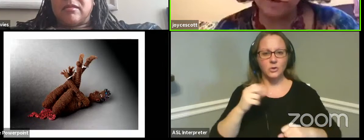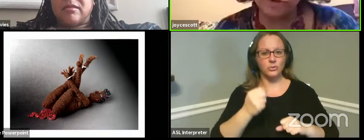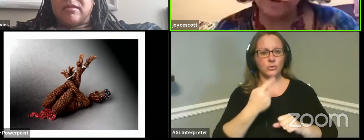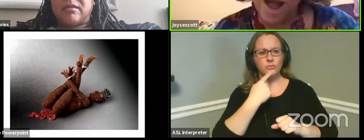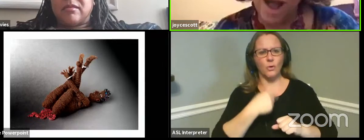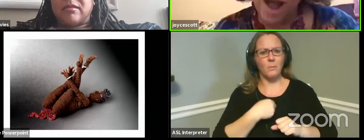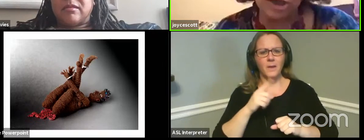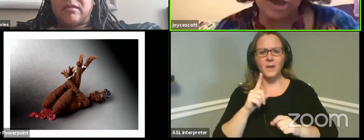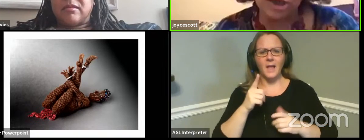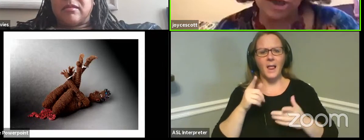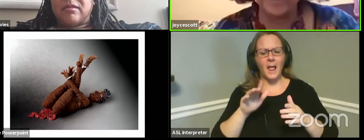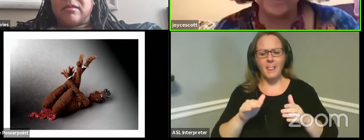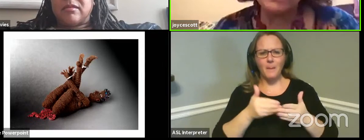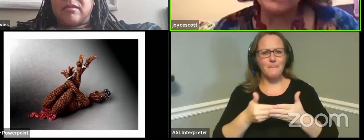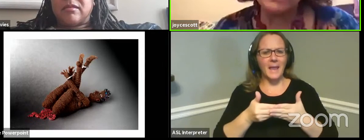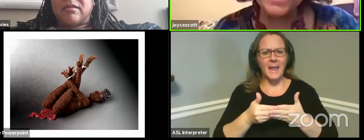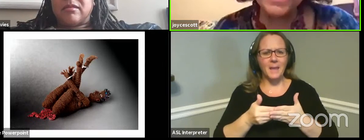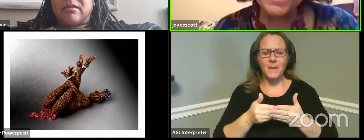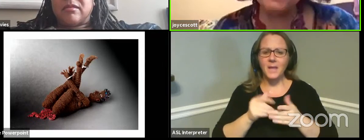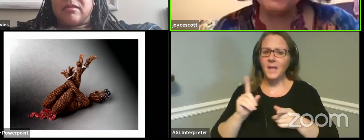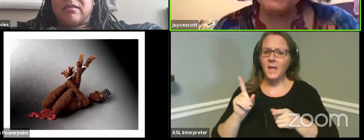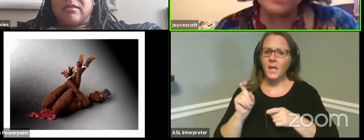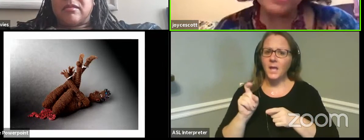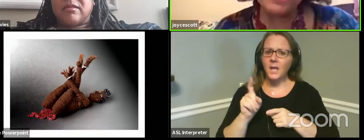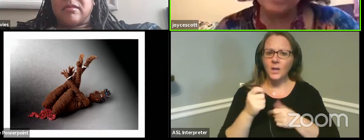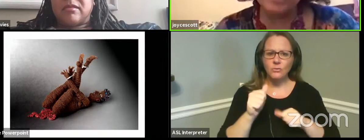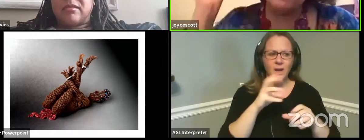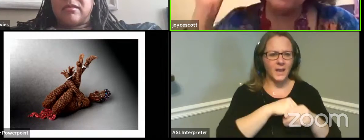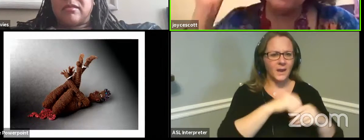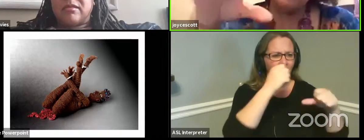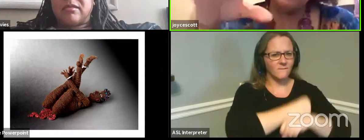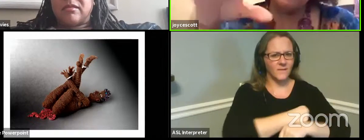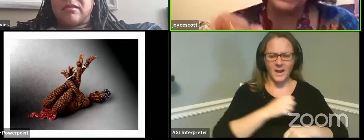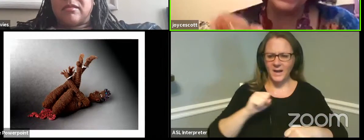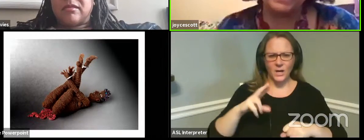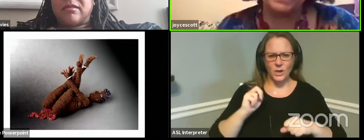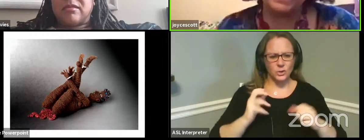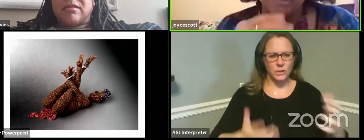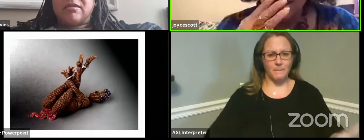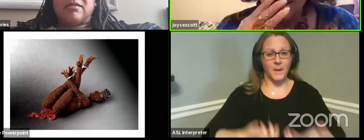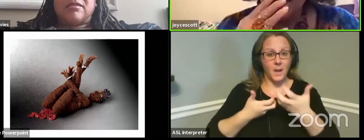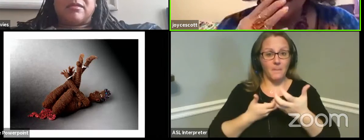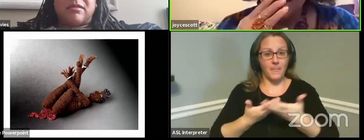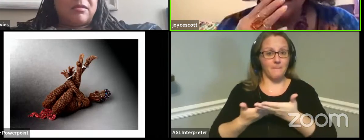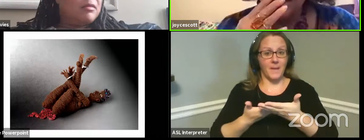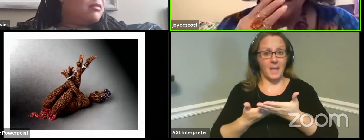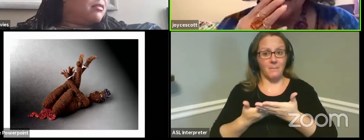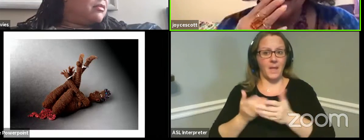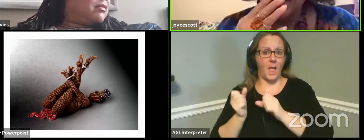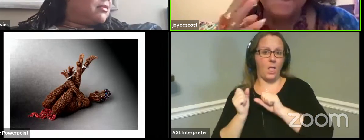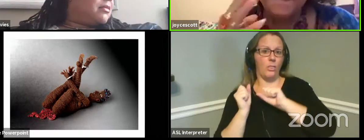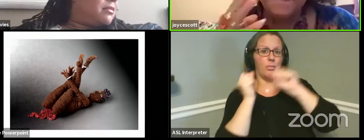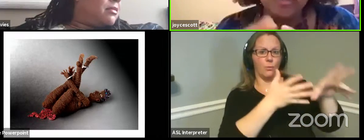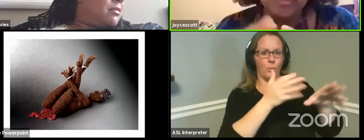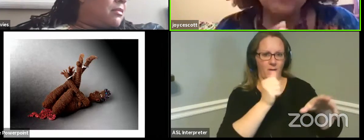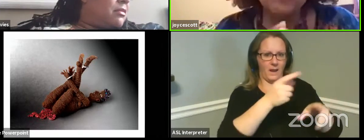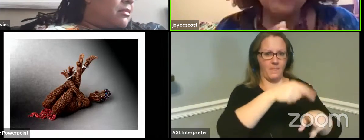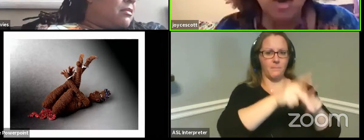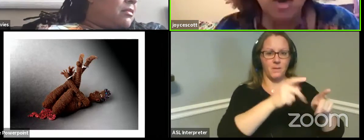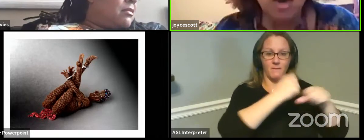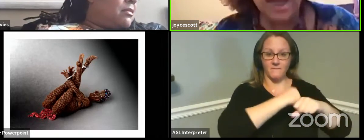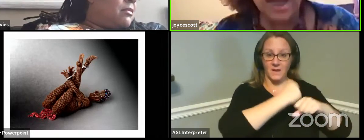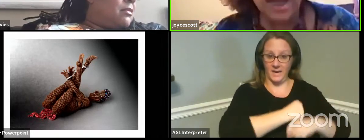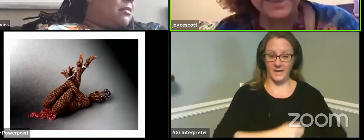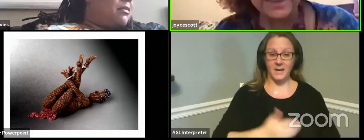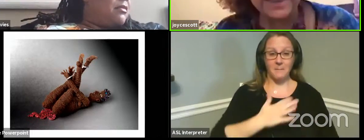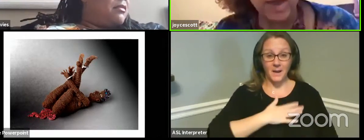baby came up to her, waddled up to her, tried to get in the fight, and she picked it up and she threw it at people. My mother used a